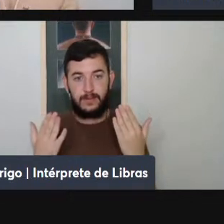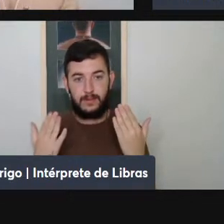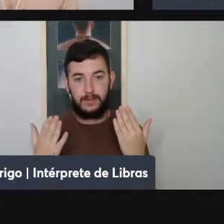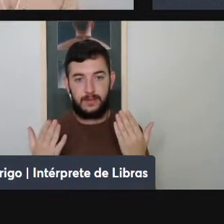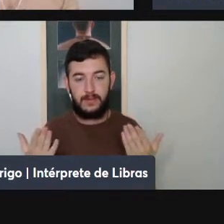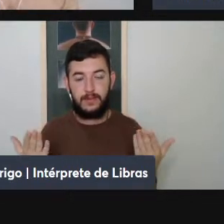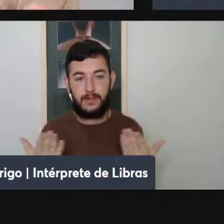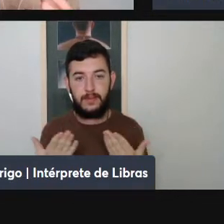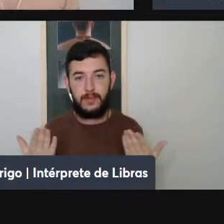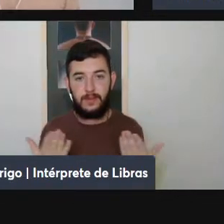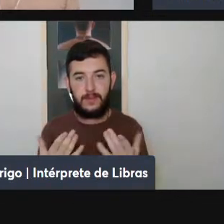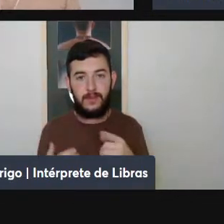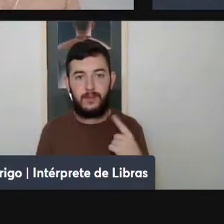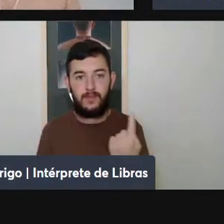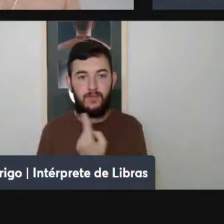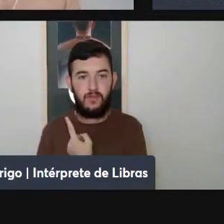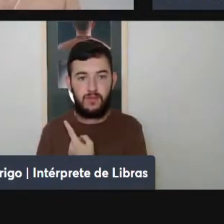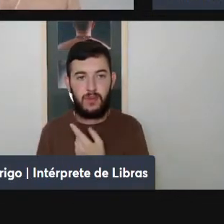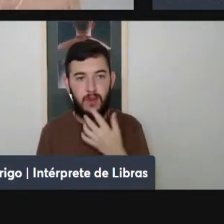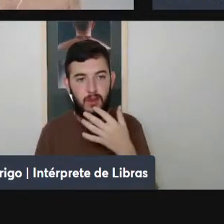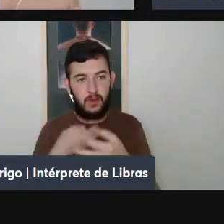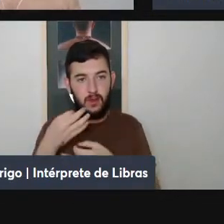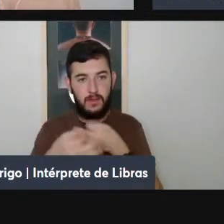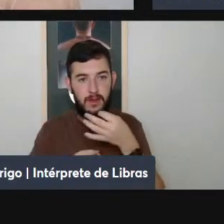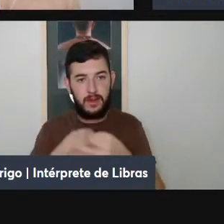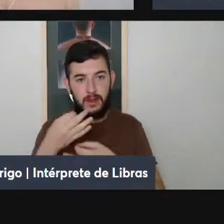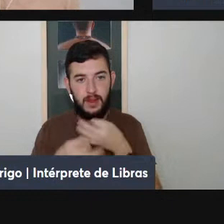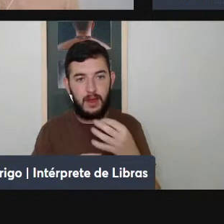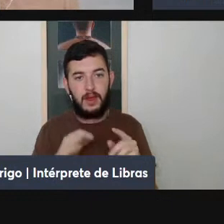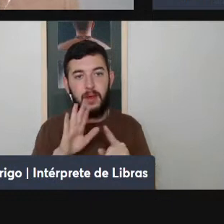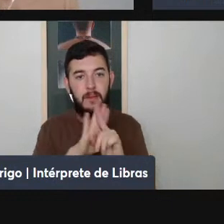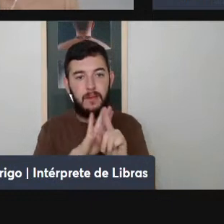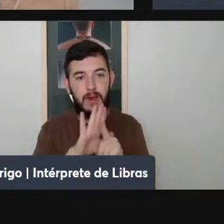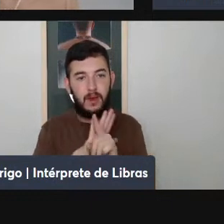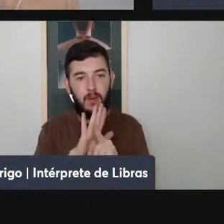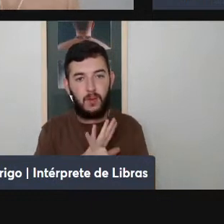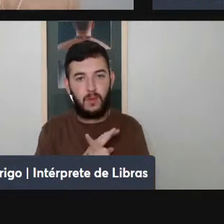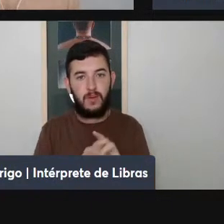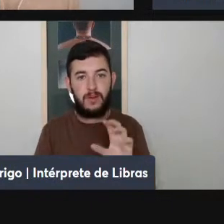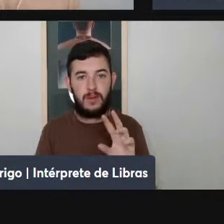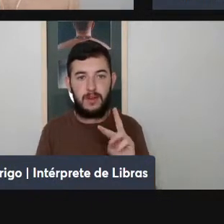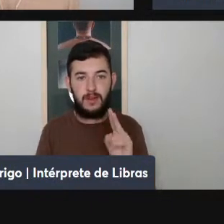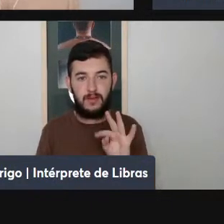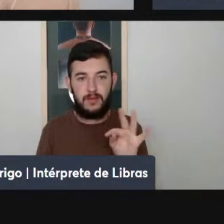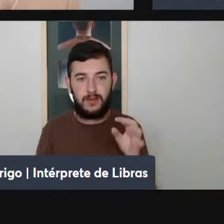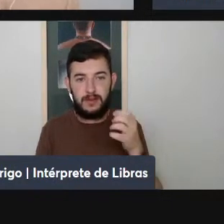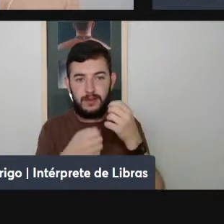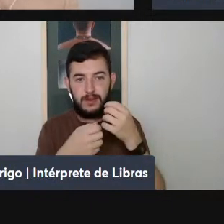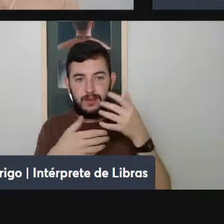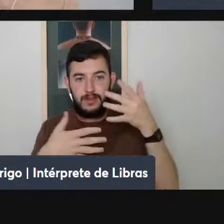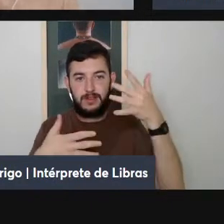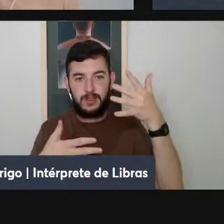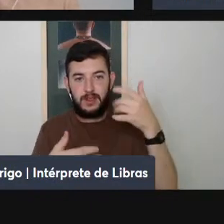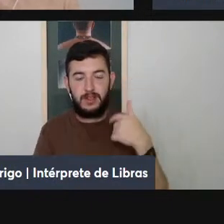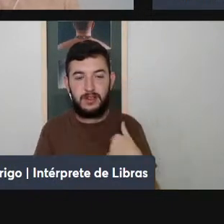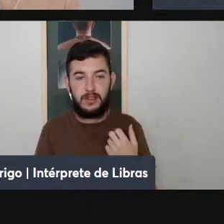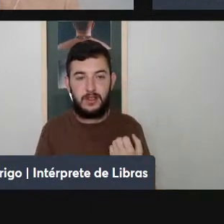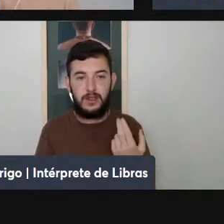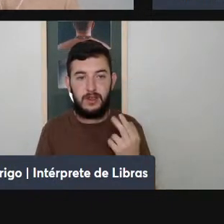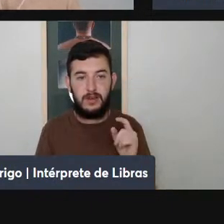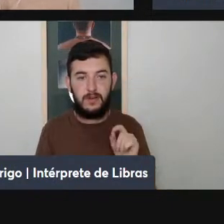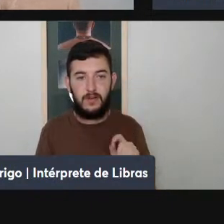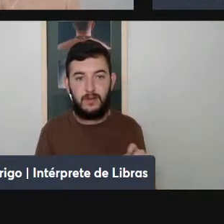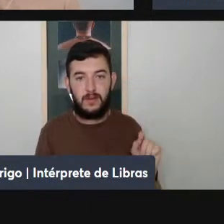conosco. Tivemos alguns comentários, algumas perguntas aqui no chat. Já vou passar até para